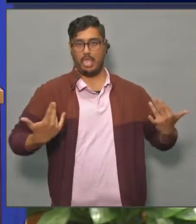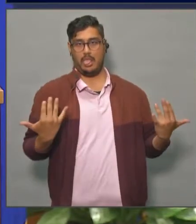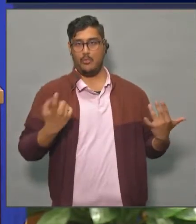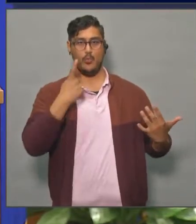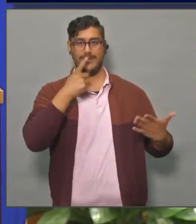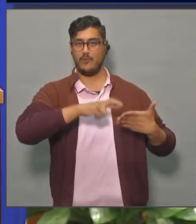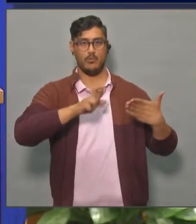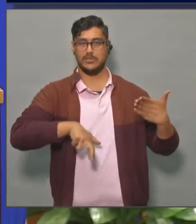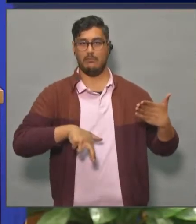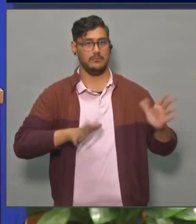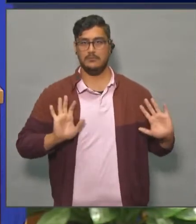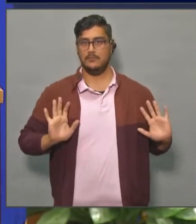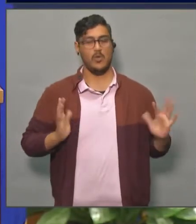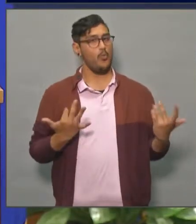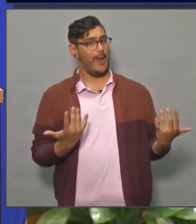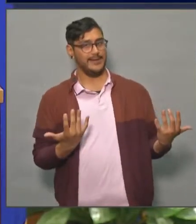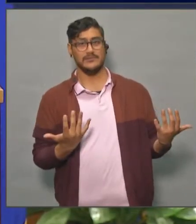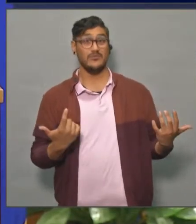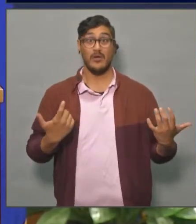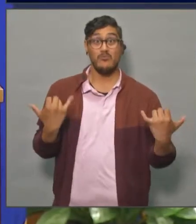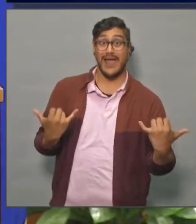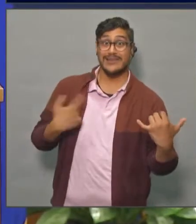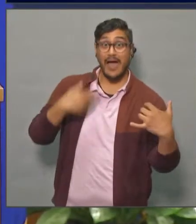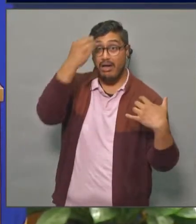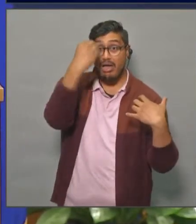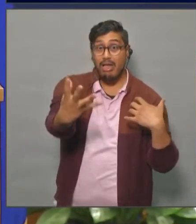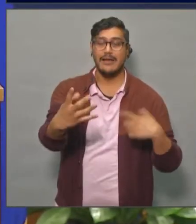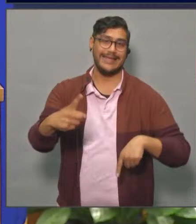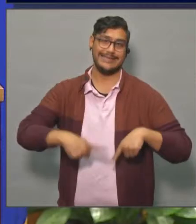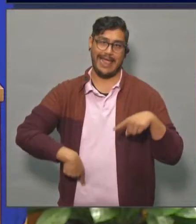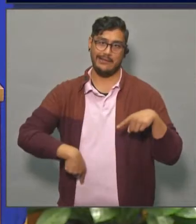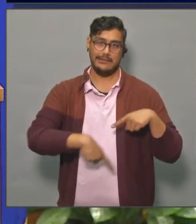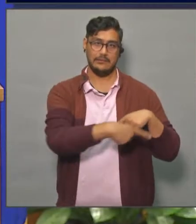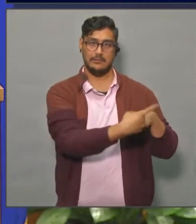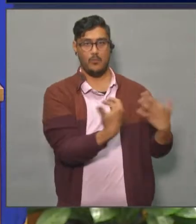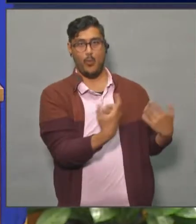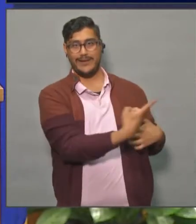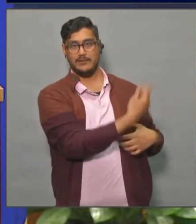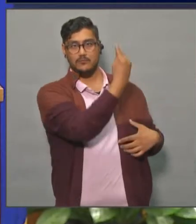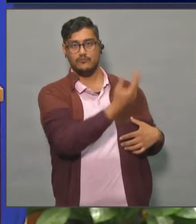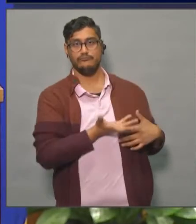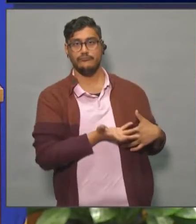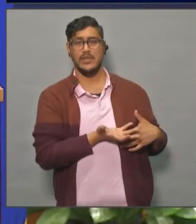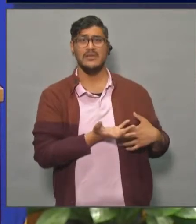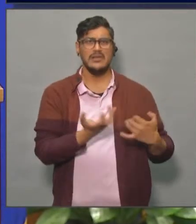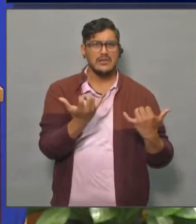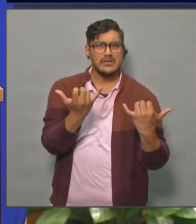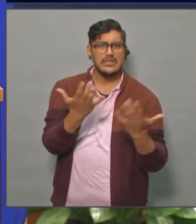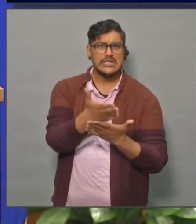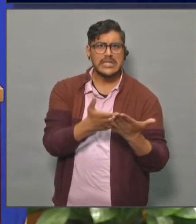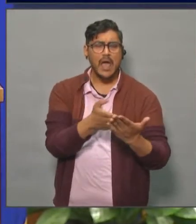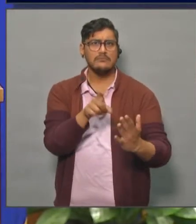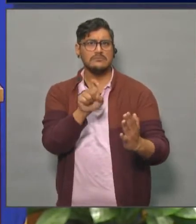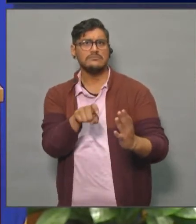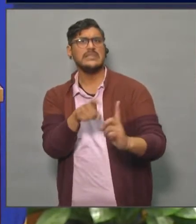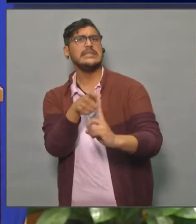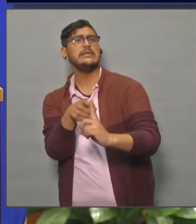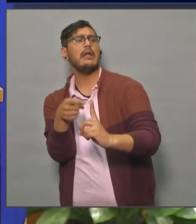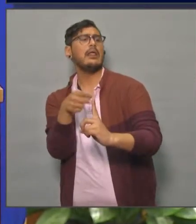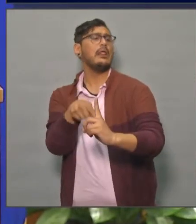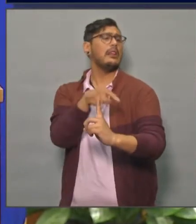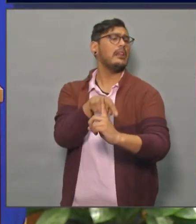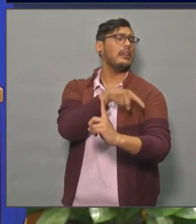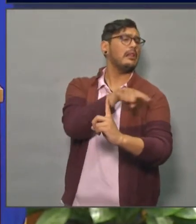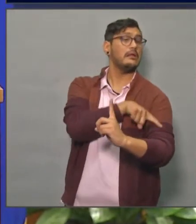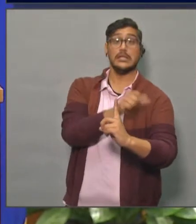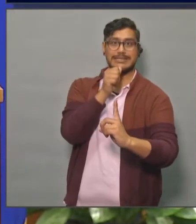report the numbers just because we haven't gotten all the information back. You know, some of the units are having to go back in time because it wasn't just to look at who's